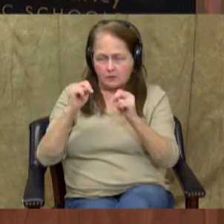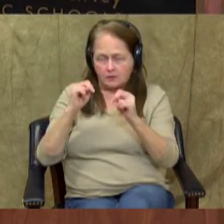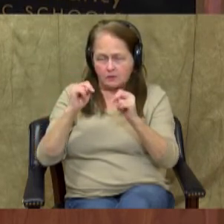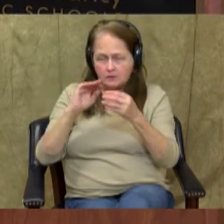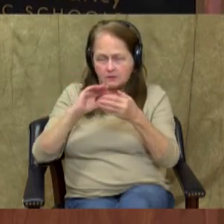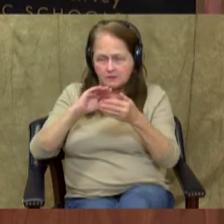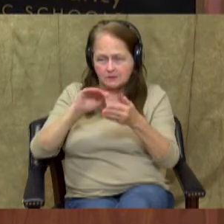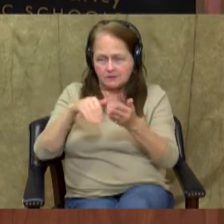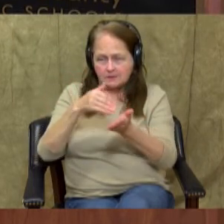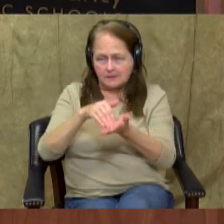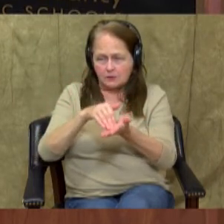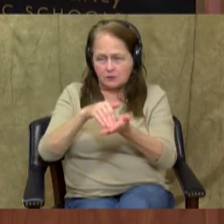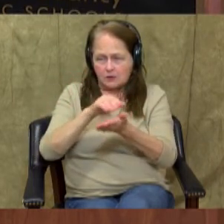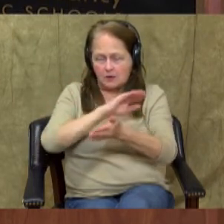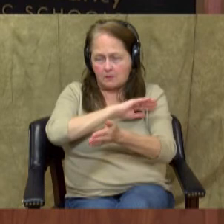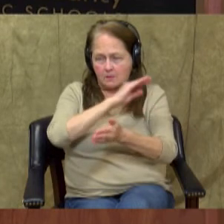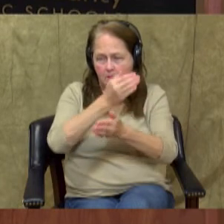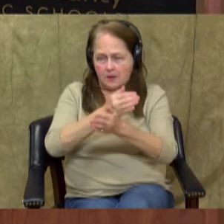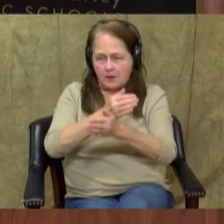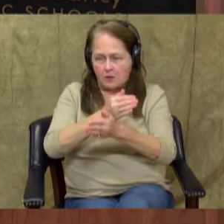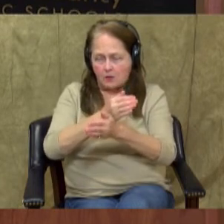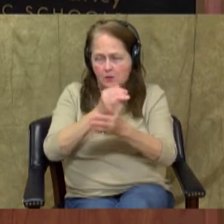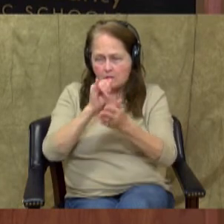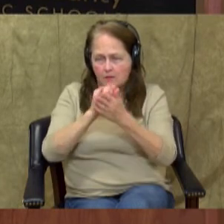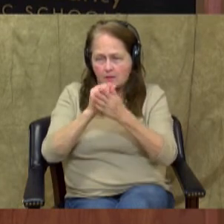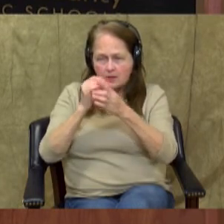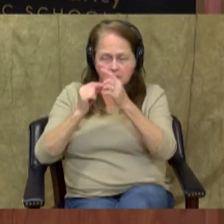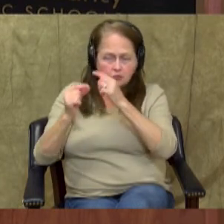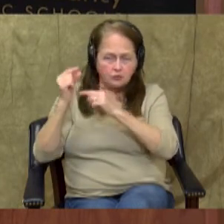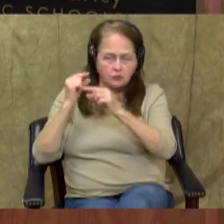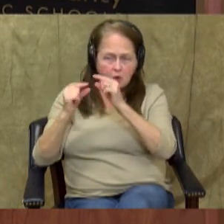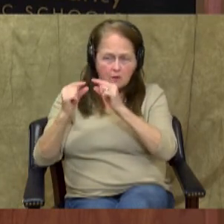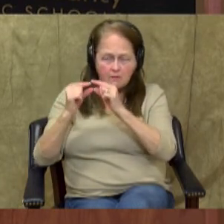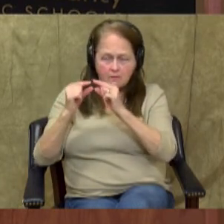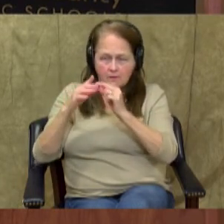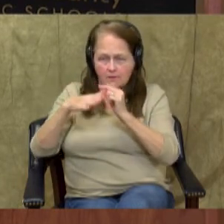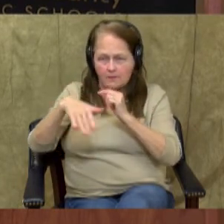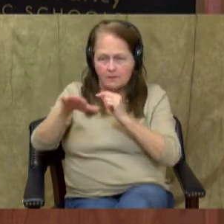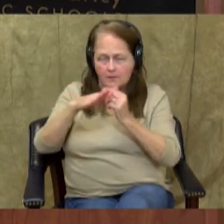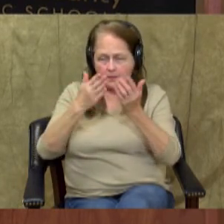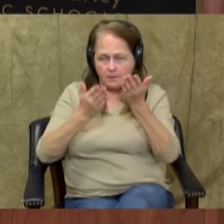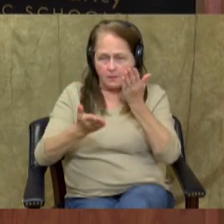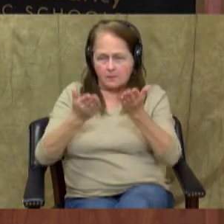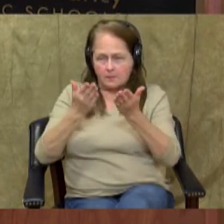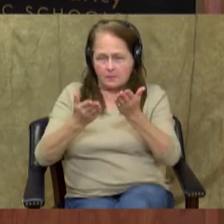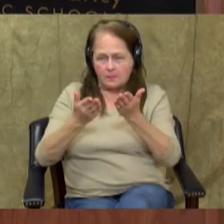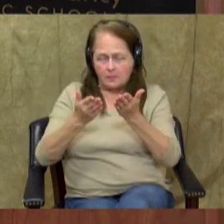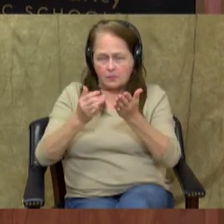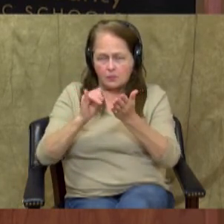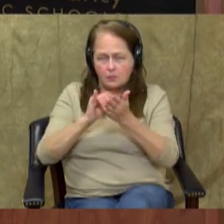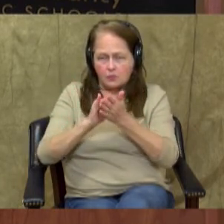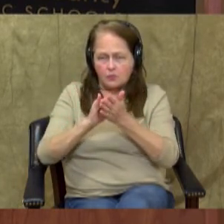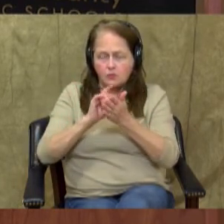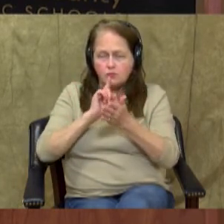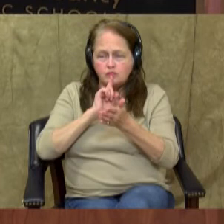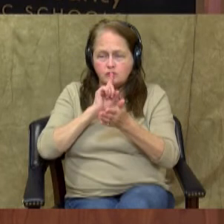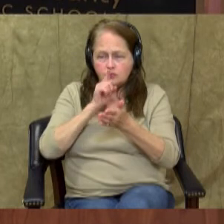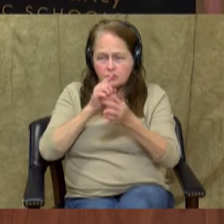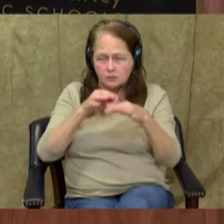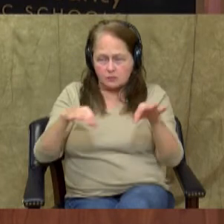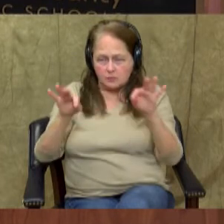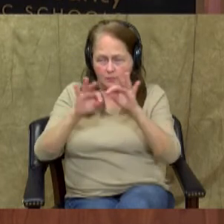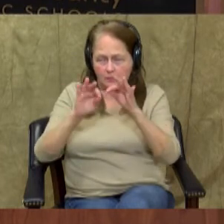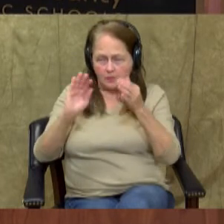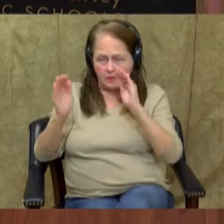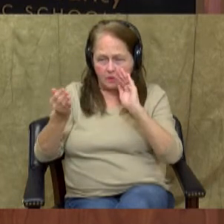government and power. And due to the physical geography of this region, they probably play an outsized role in this region as